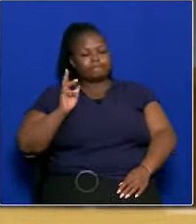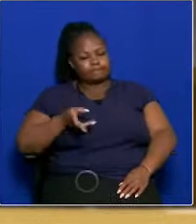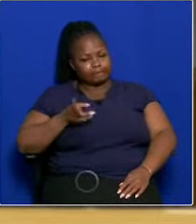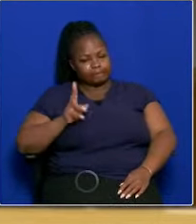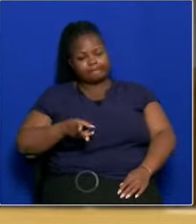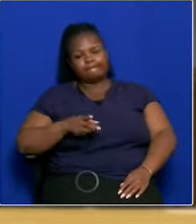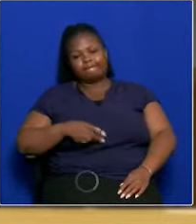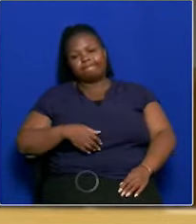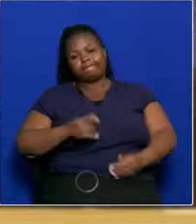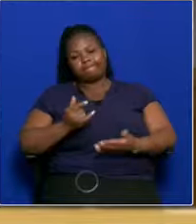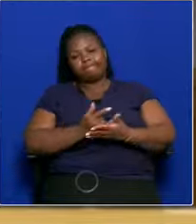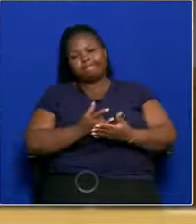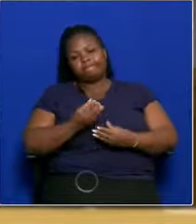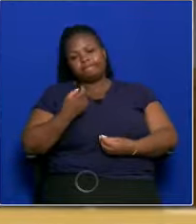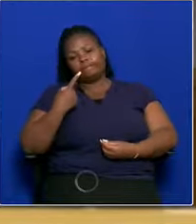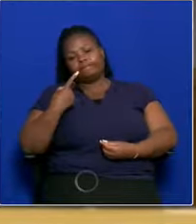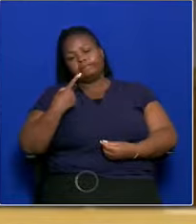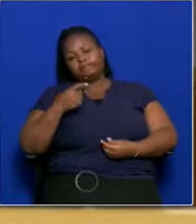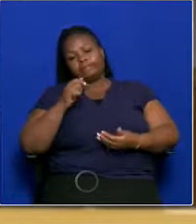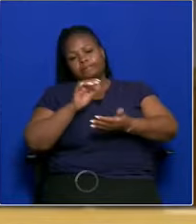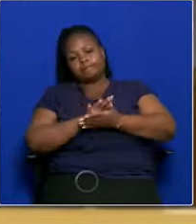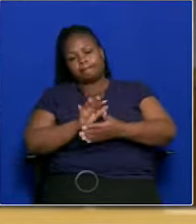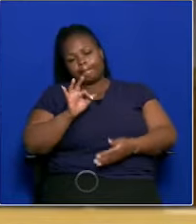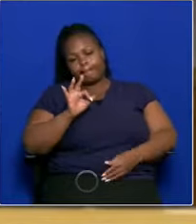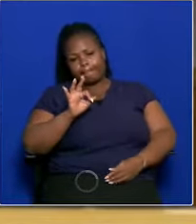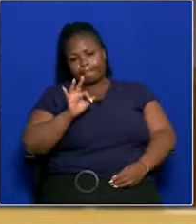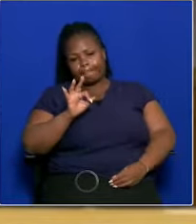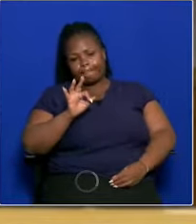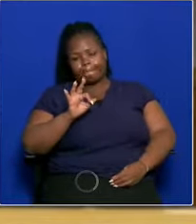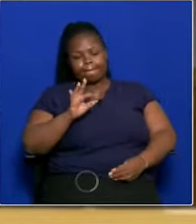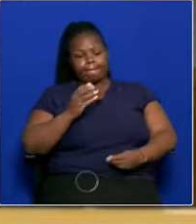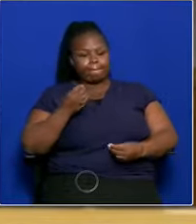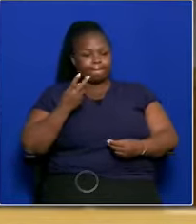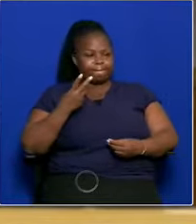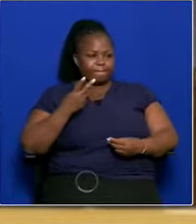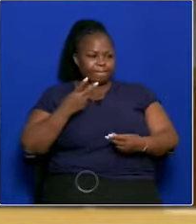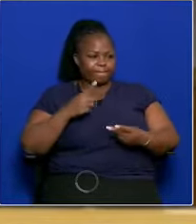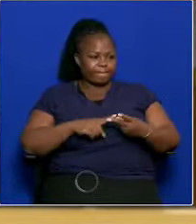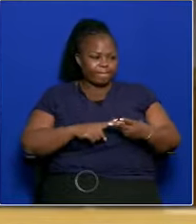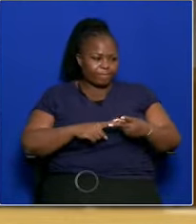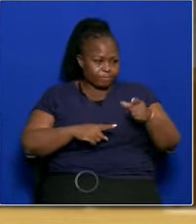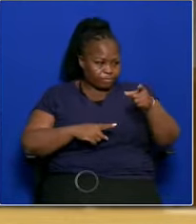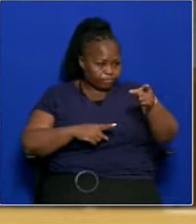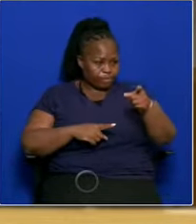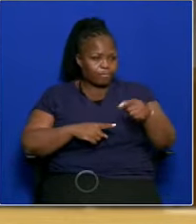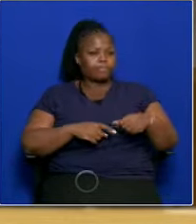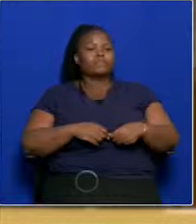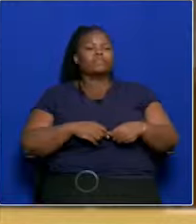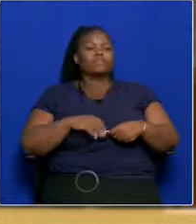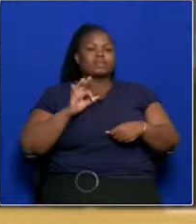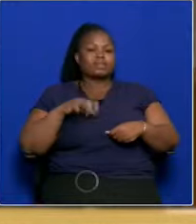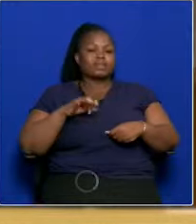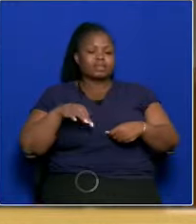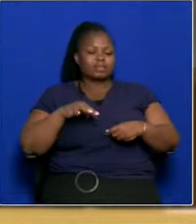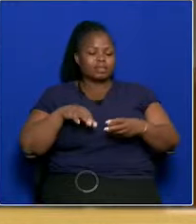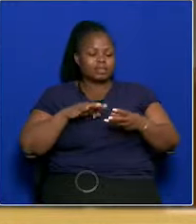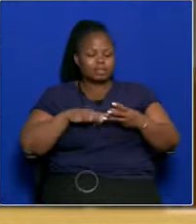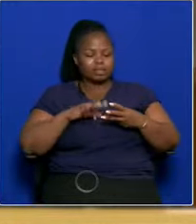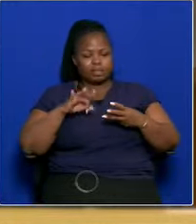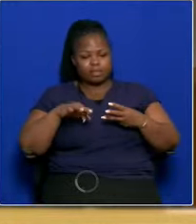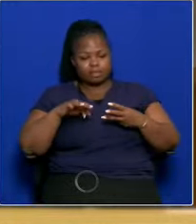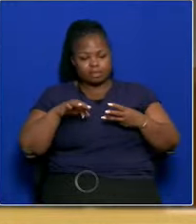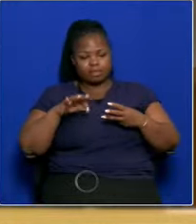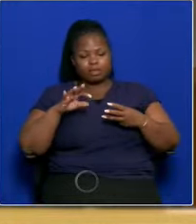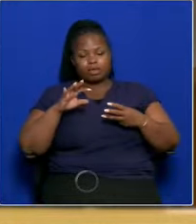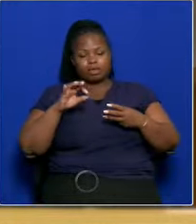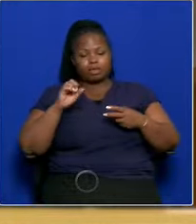on the 13th. Chat number 2, it's you on the 13th. Chat number 3, it's Sergeant Nkosi to you